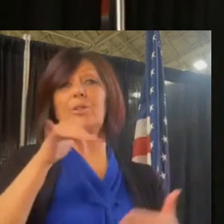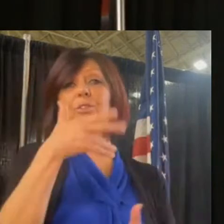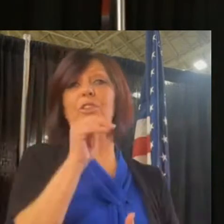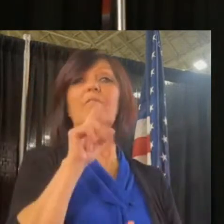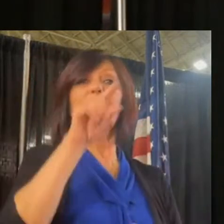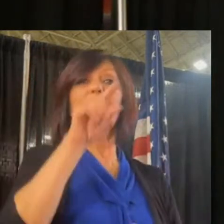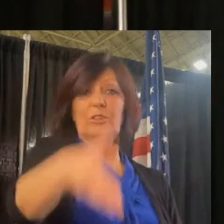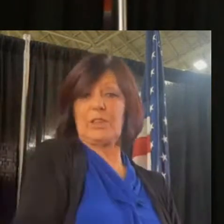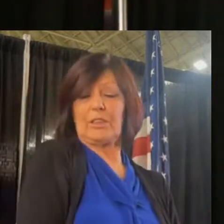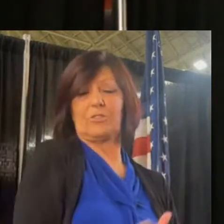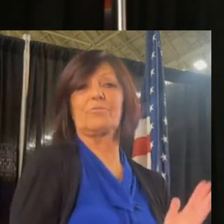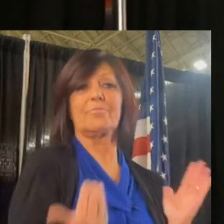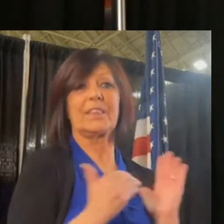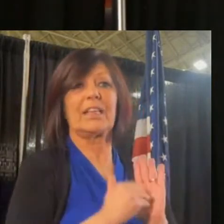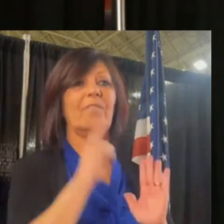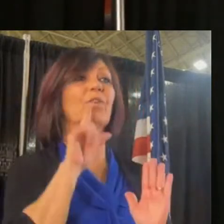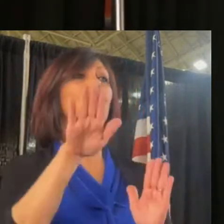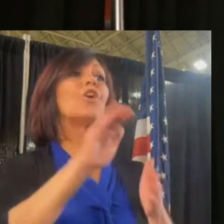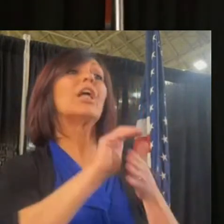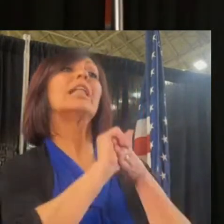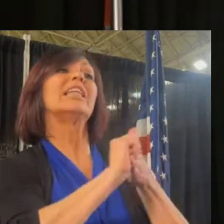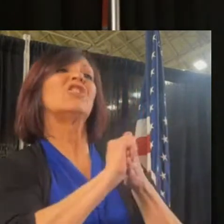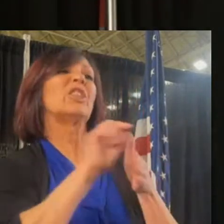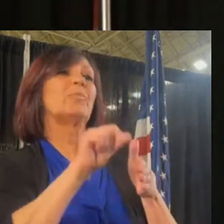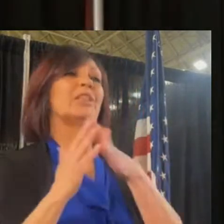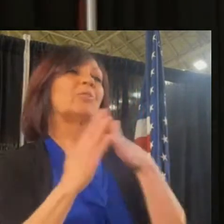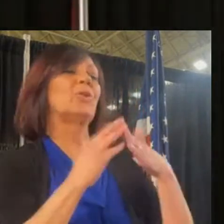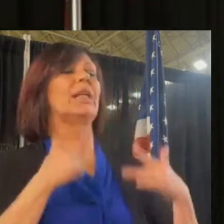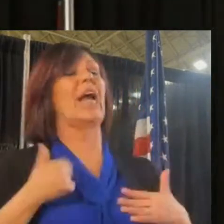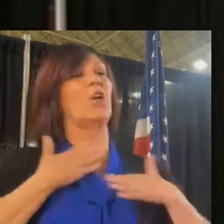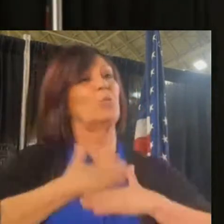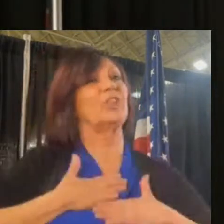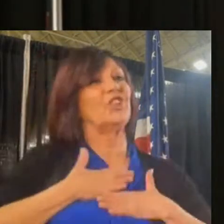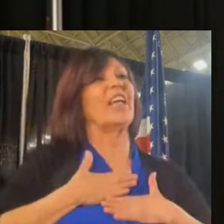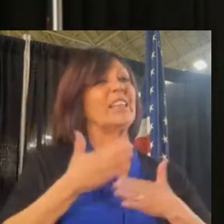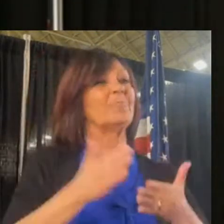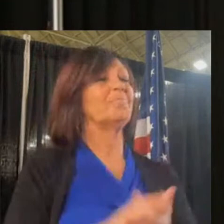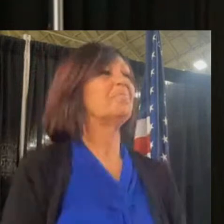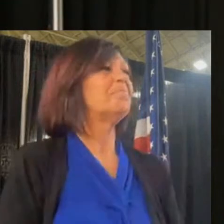your introduction and once again for your leadership in this community. I appreciate it.